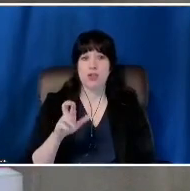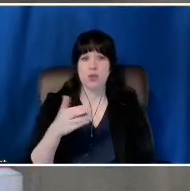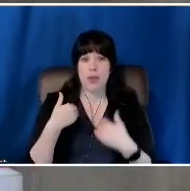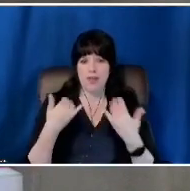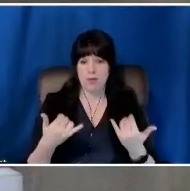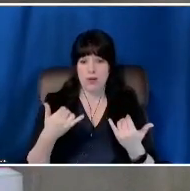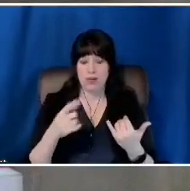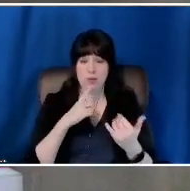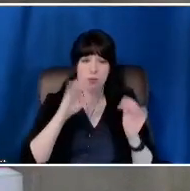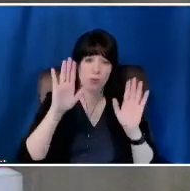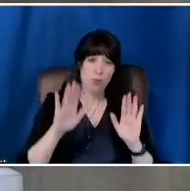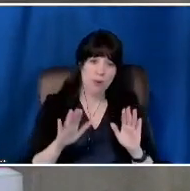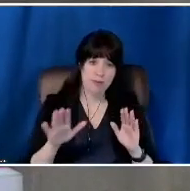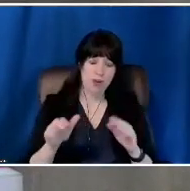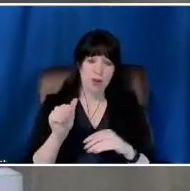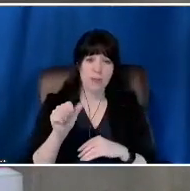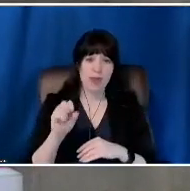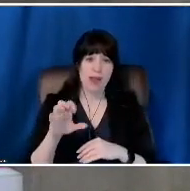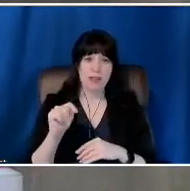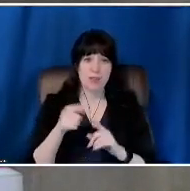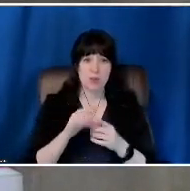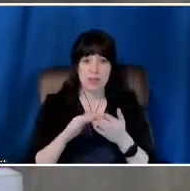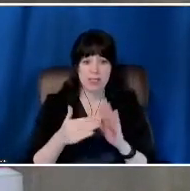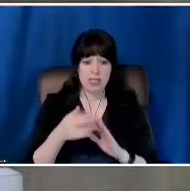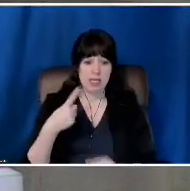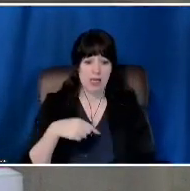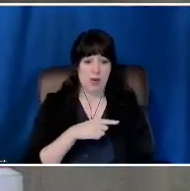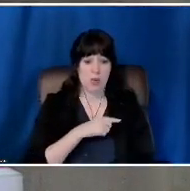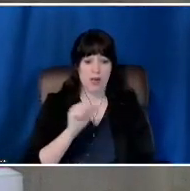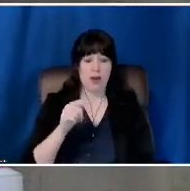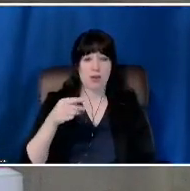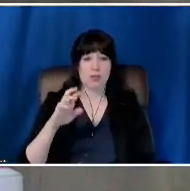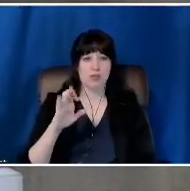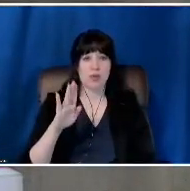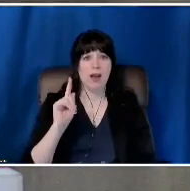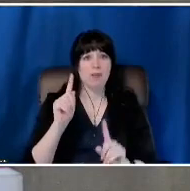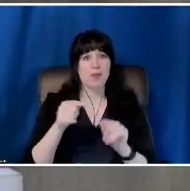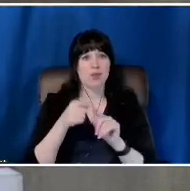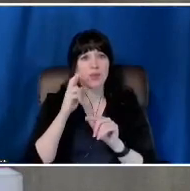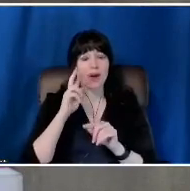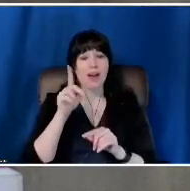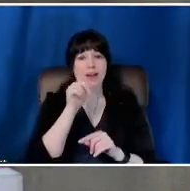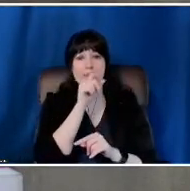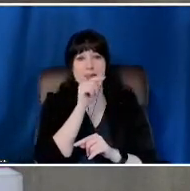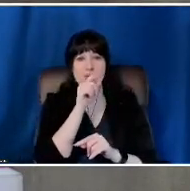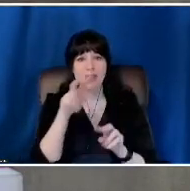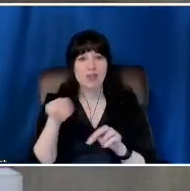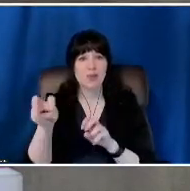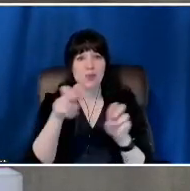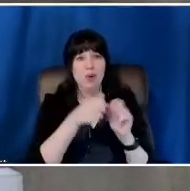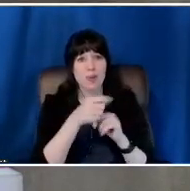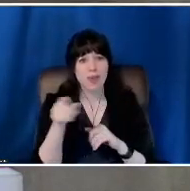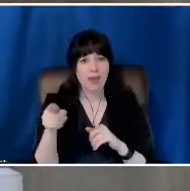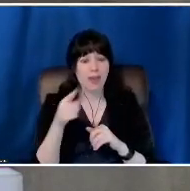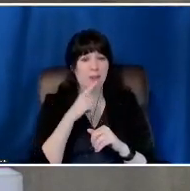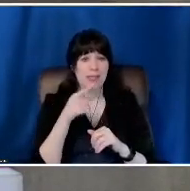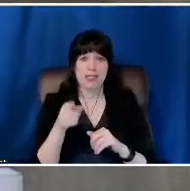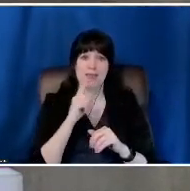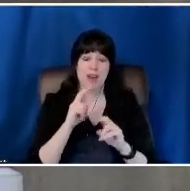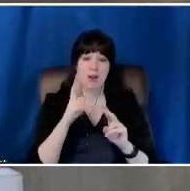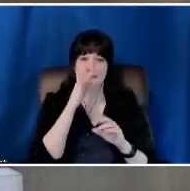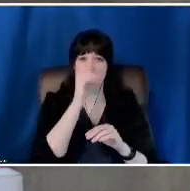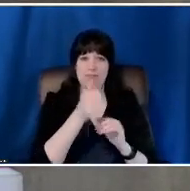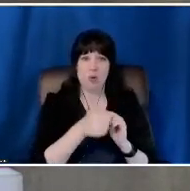for the city. We all, as SPRAB, were able to take a birding tour with him. He's a very avid birder, so I would encourage all of you, if you're interested, to spend some time with him.